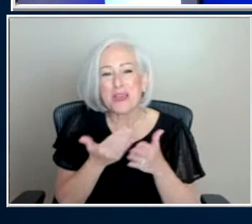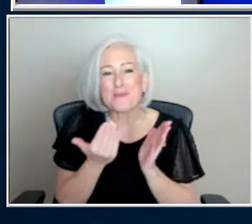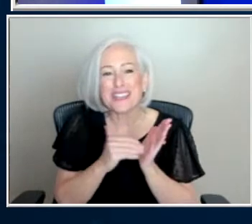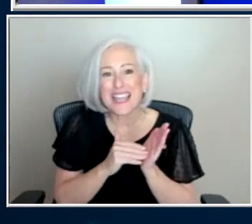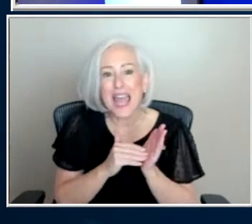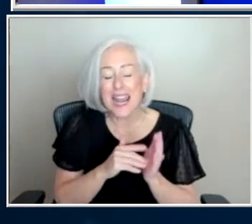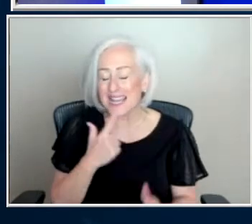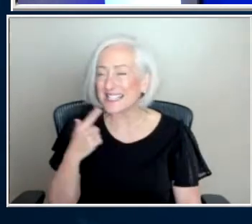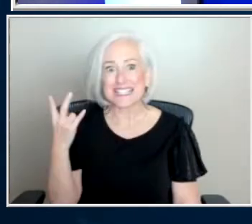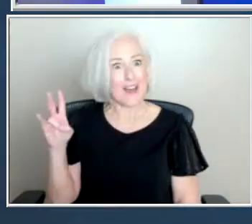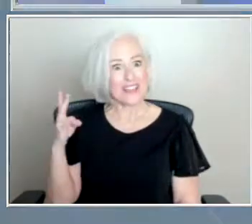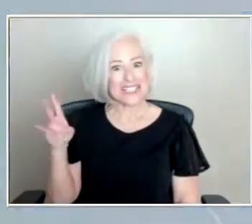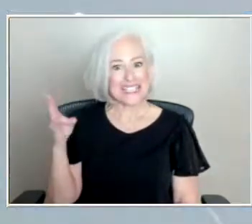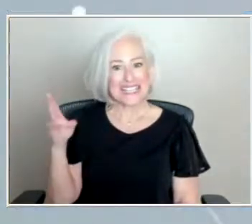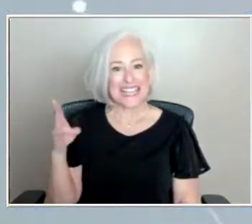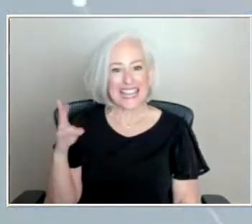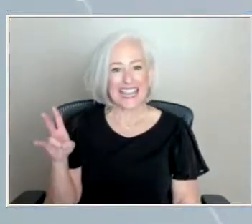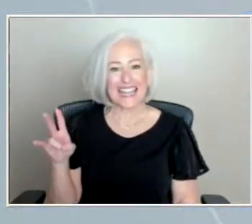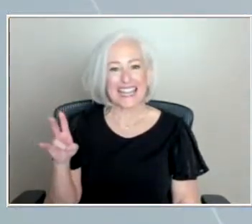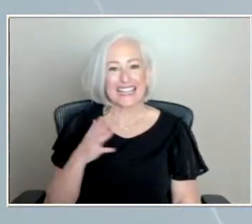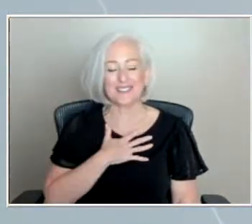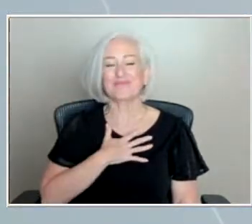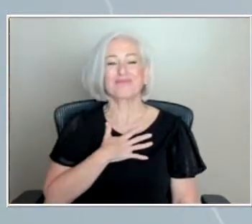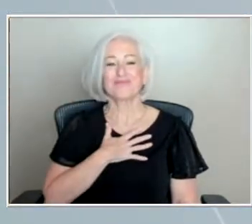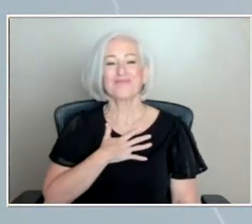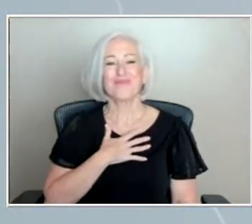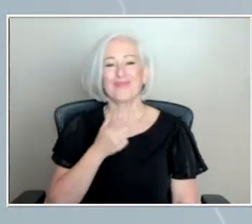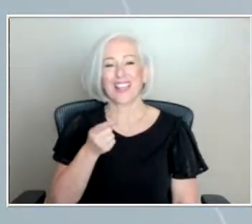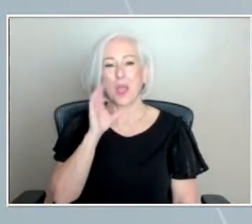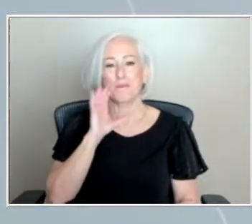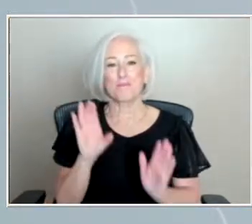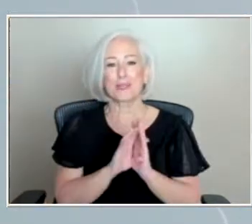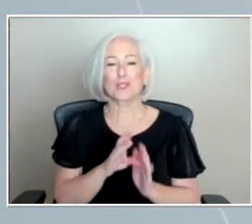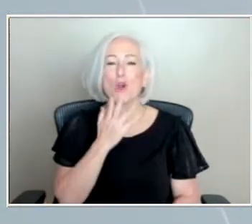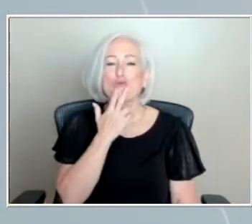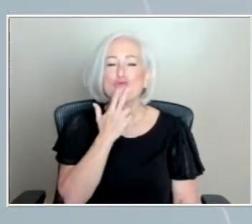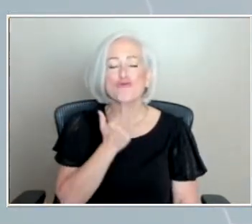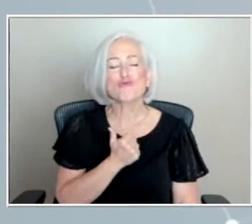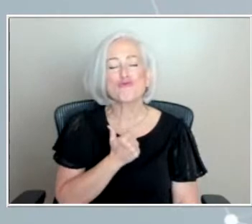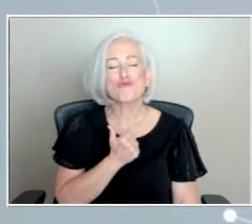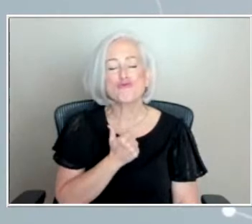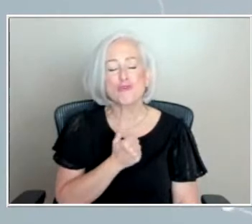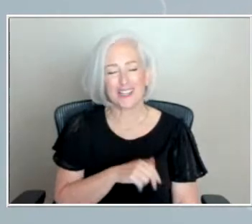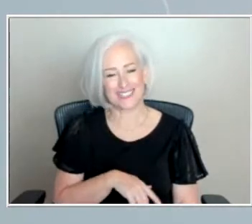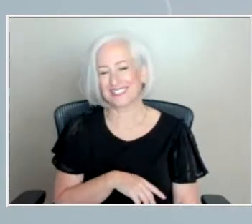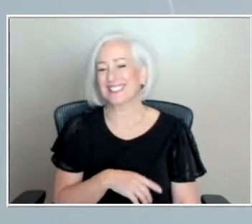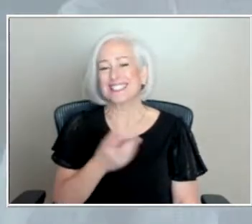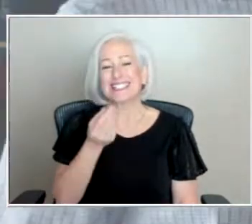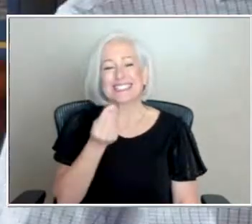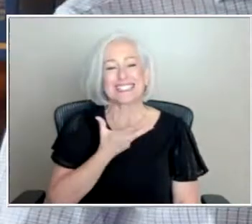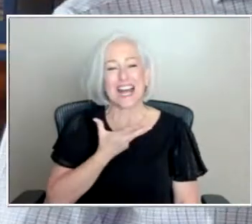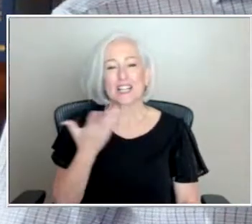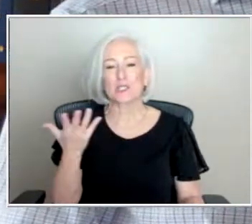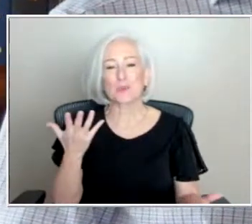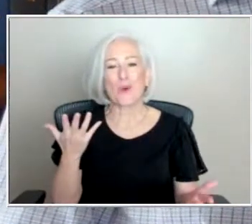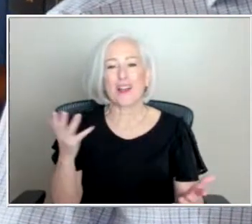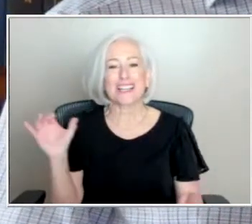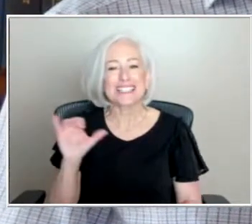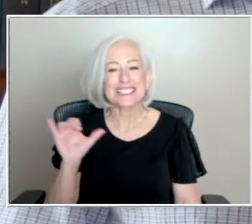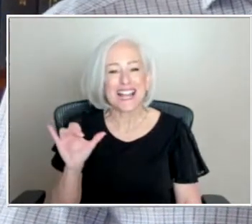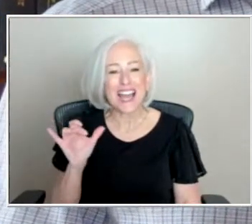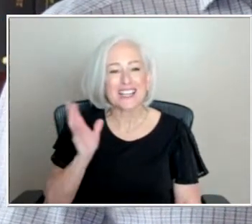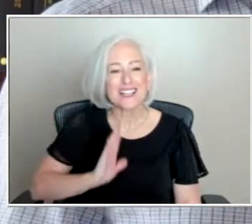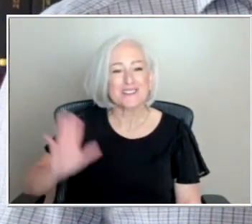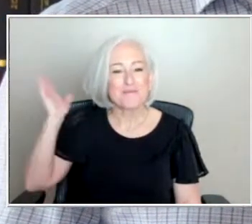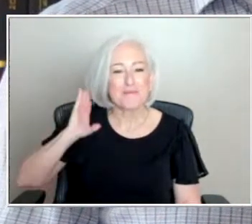years old. If we could pull this picture, this kid is darling. Steph, just tell us what it's like in those dark, dark days where you're